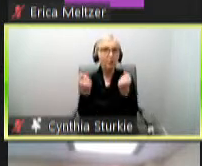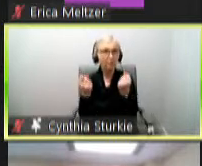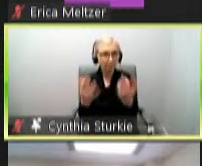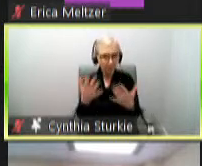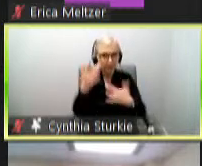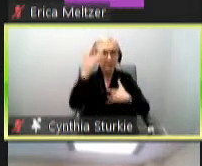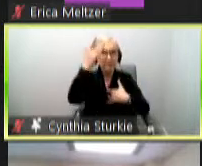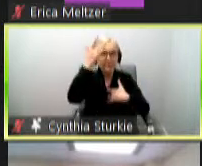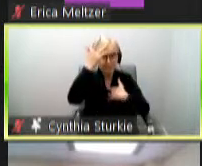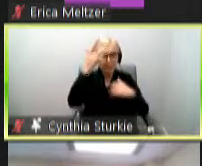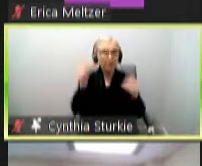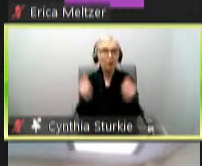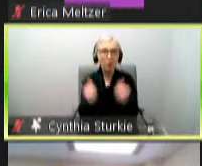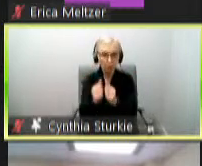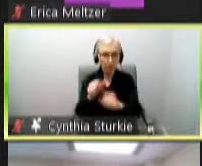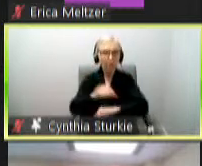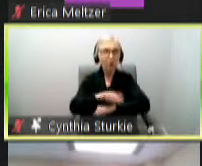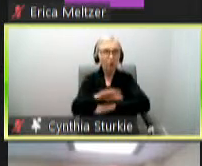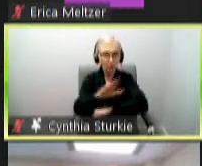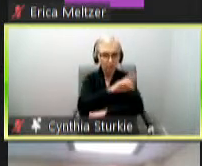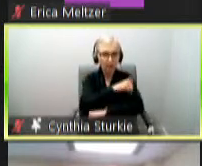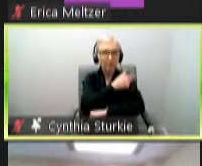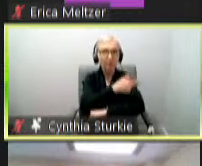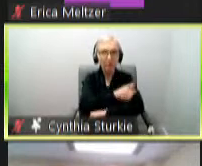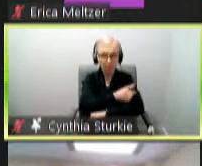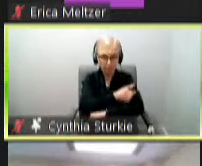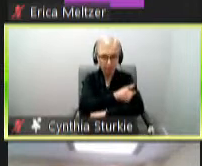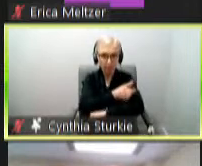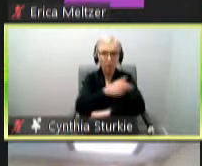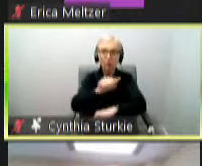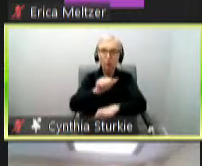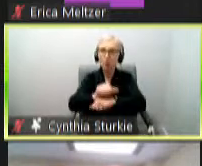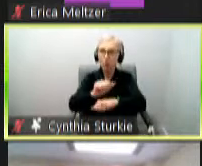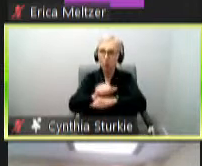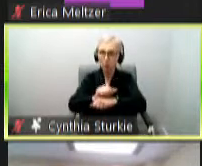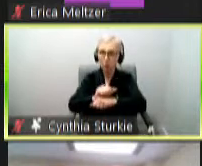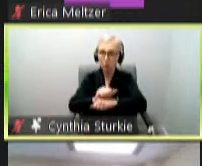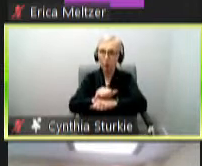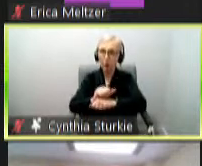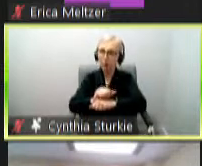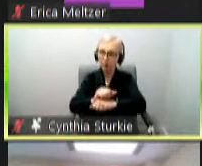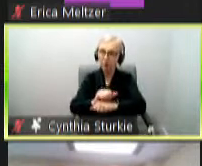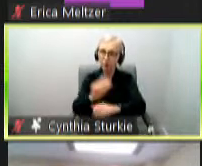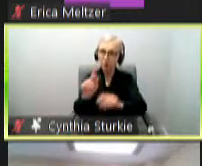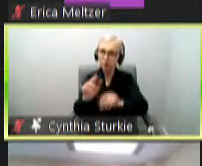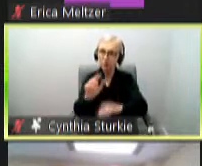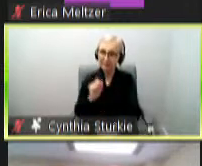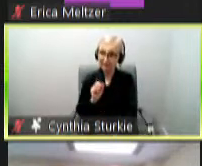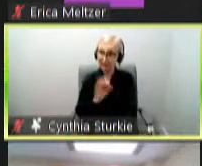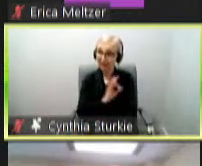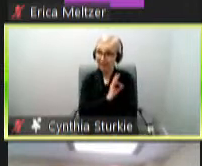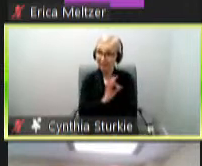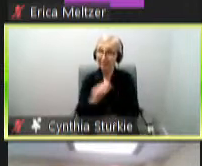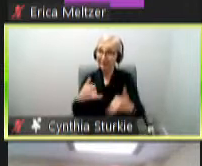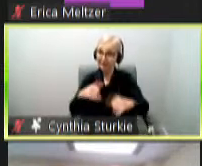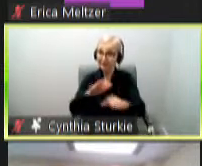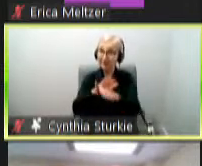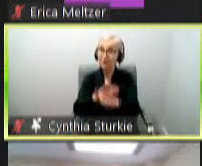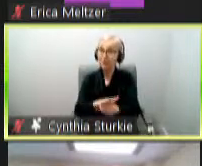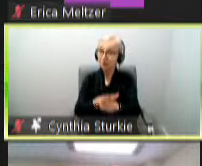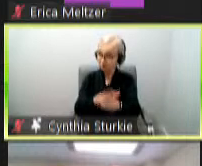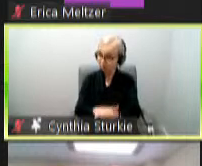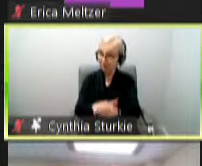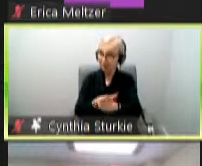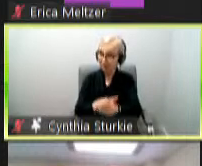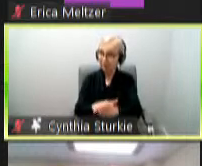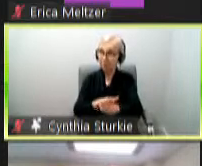hospitals with COVID. Our healthcare workforce does still remain under stress, but we are seeing improvements in